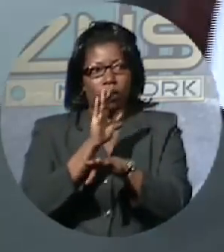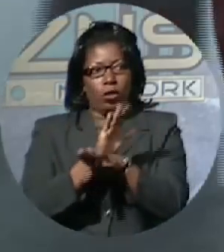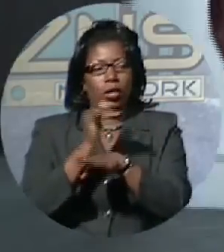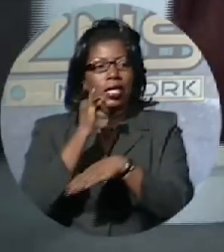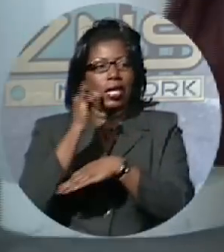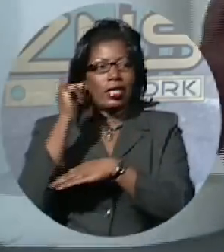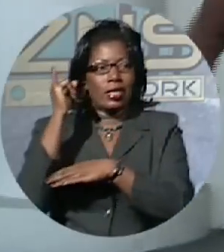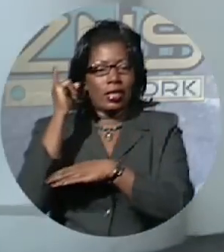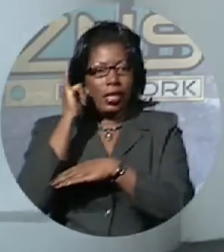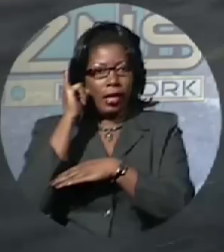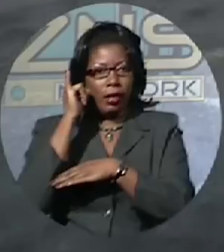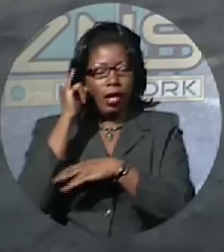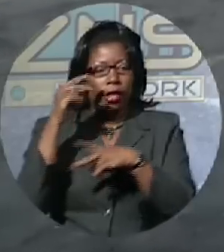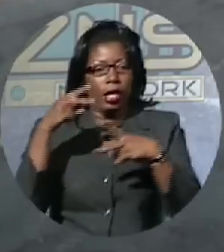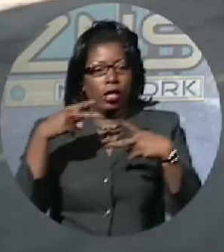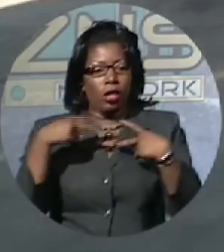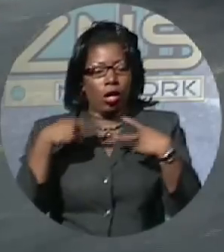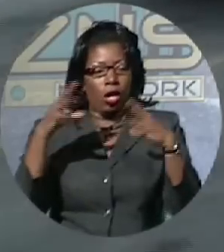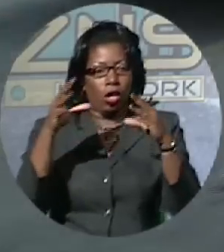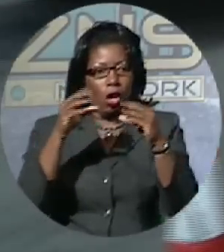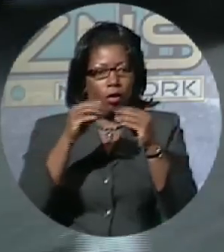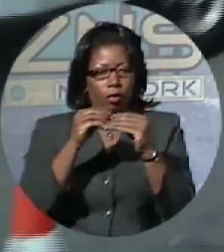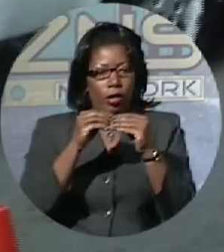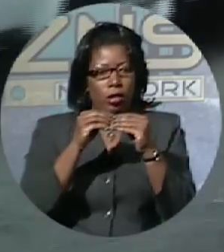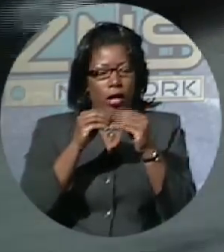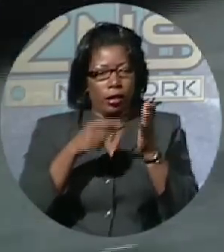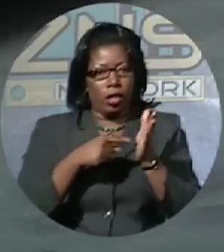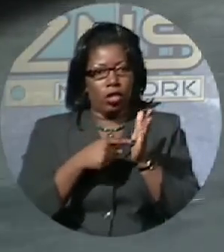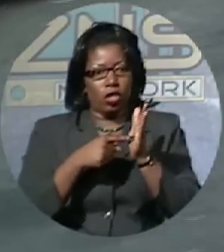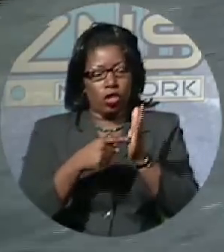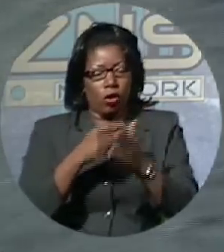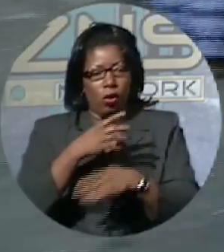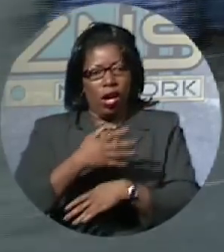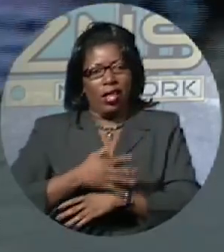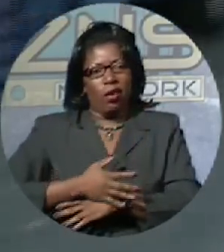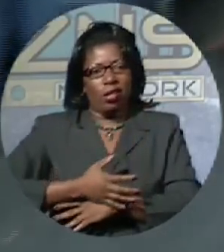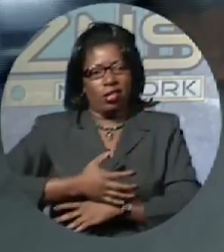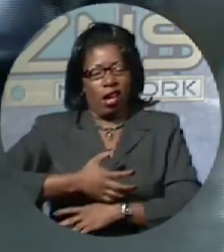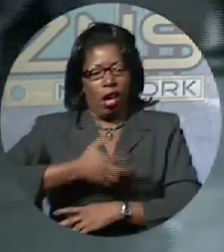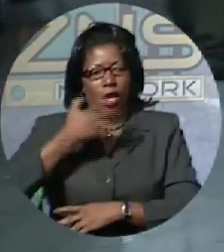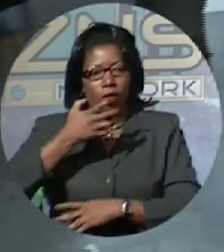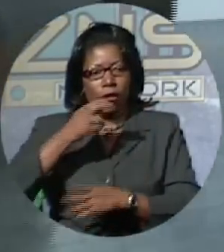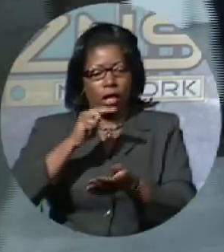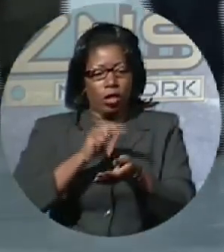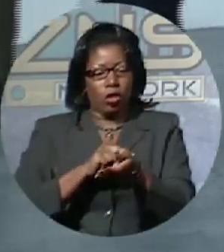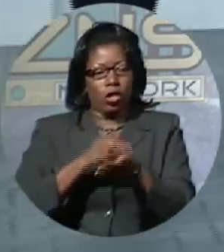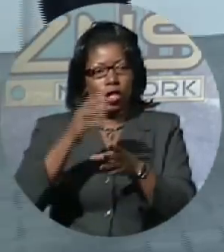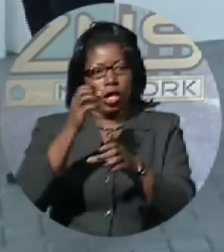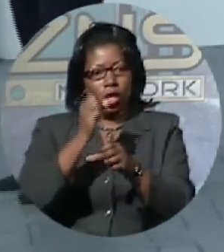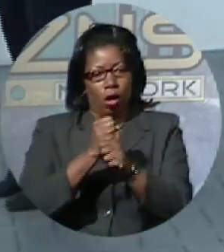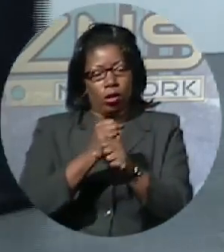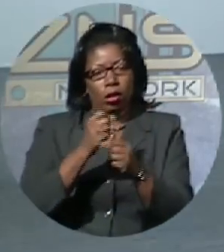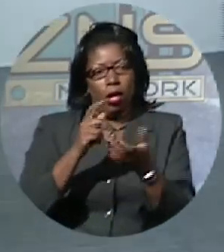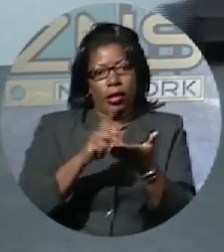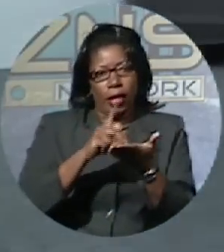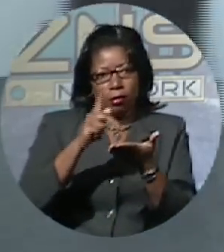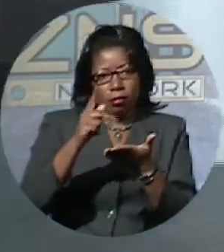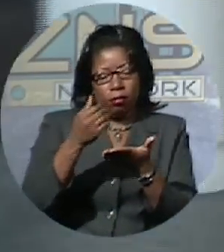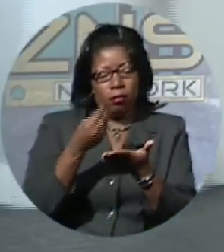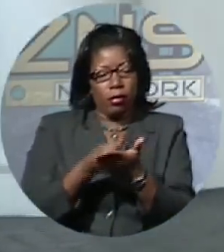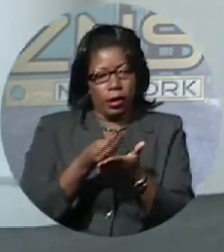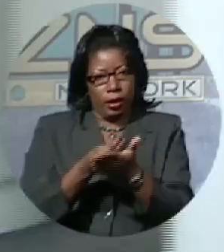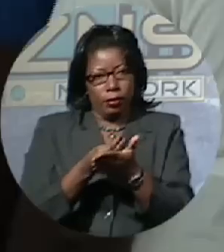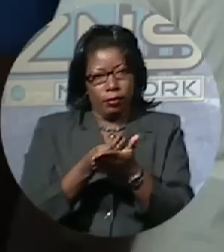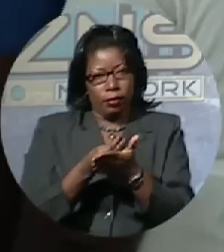the union held a press conference as members expressed outrage that only a portion of nurses have actually been paid. Union Vice